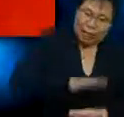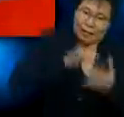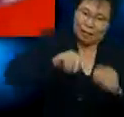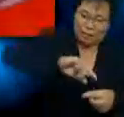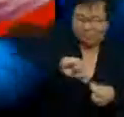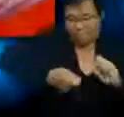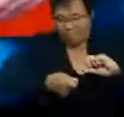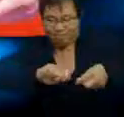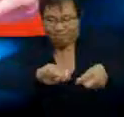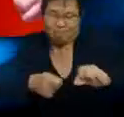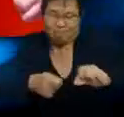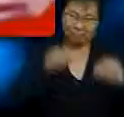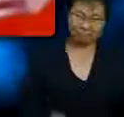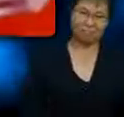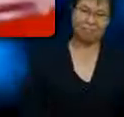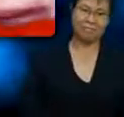twisted.